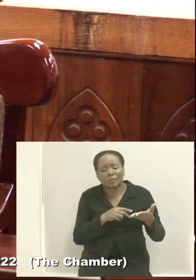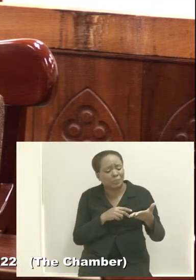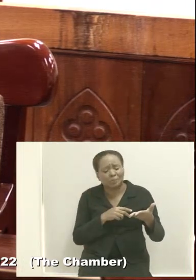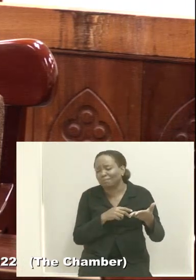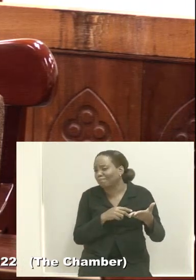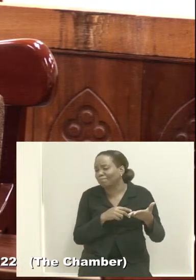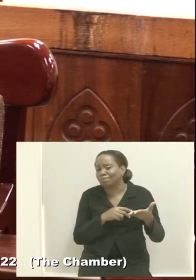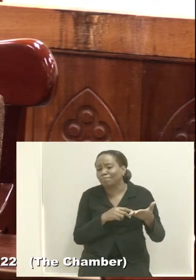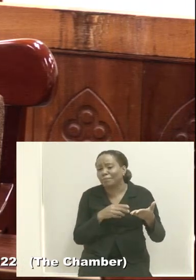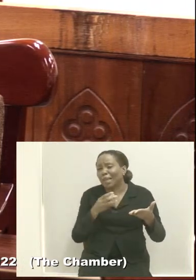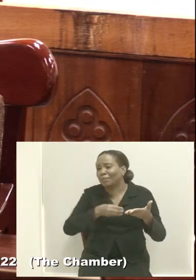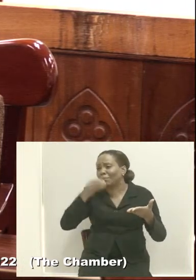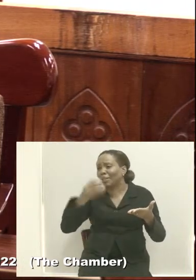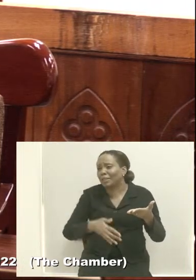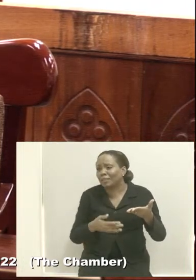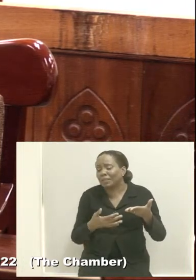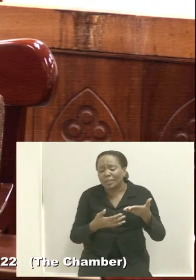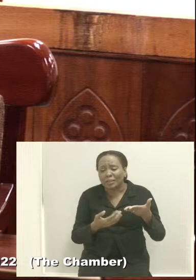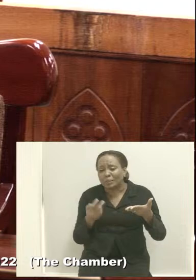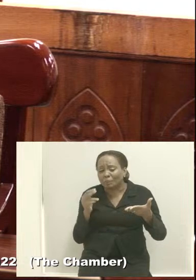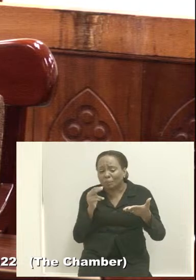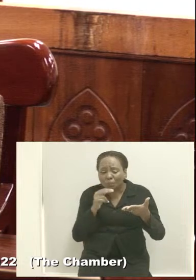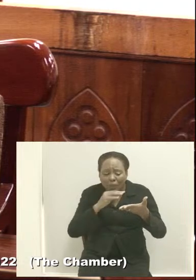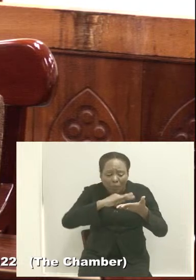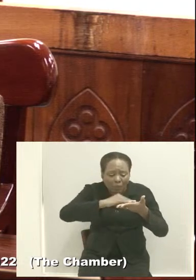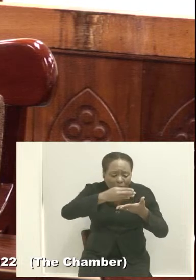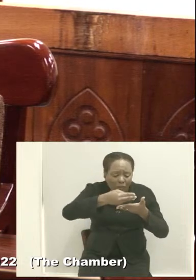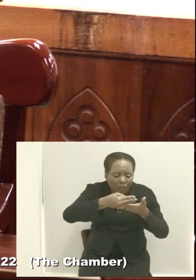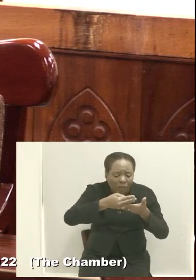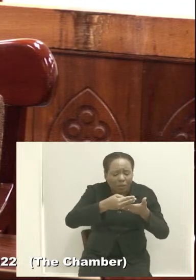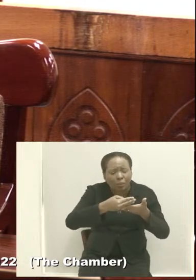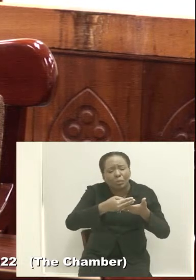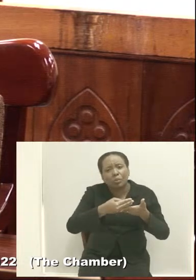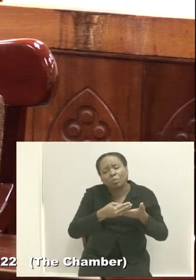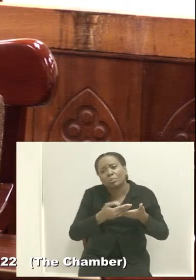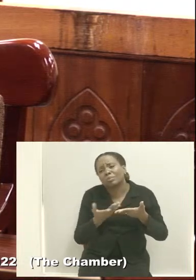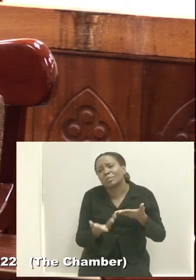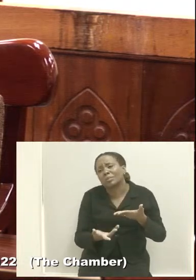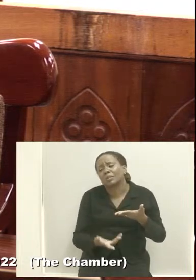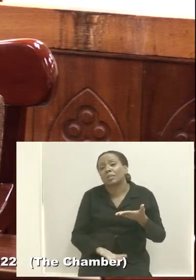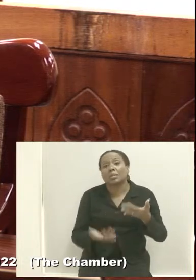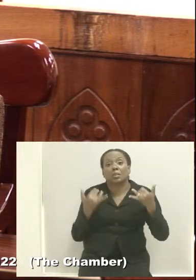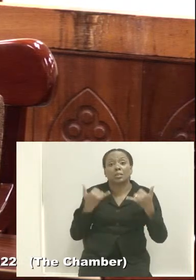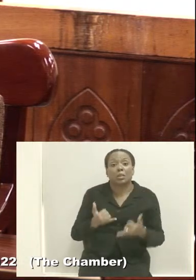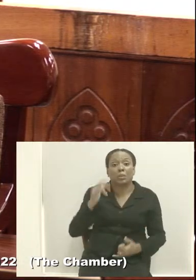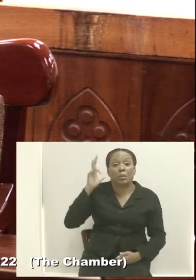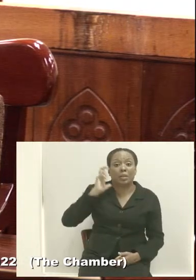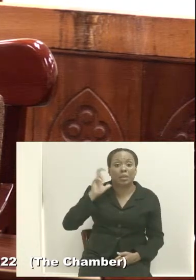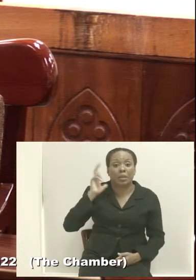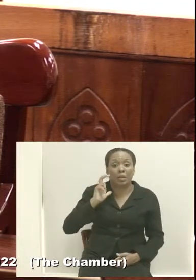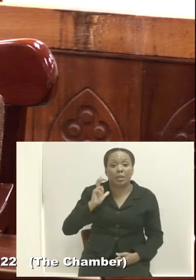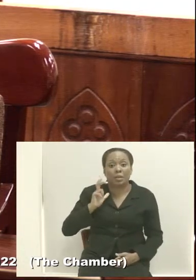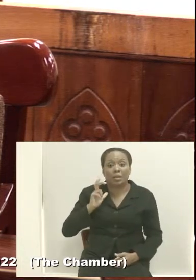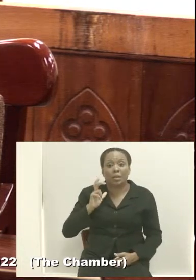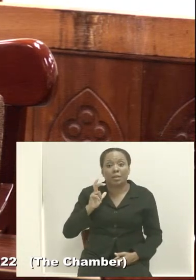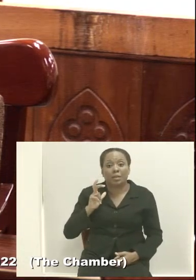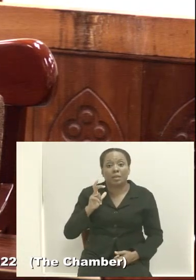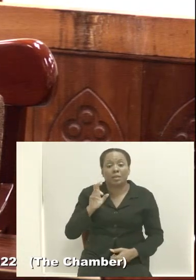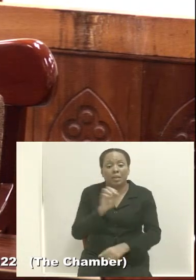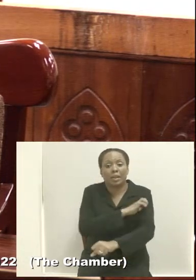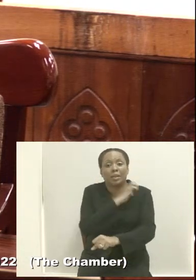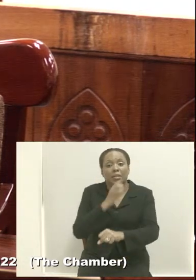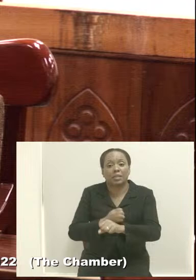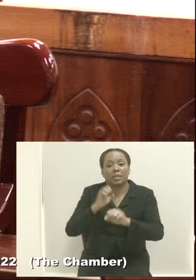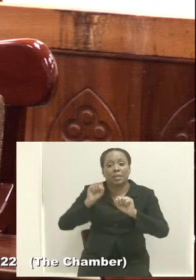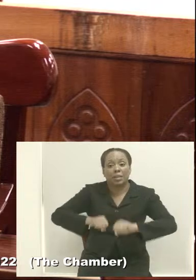new energies are not only clean, but that they're cheaper. Minister, are you able to say on this